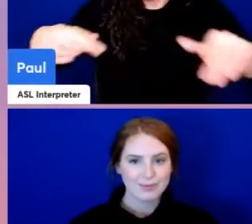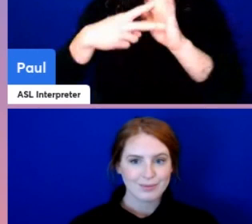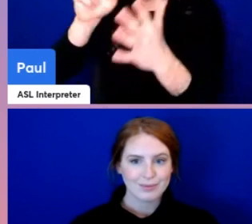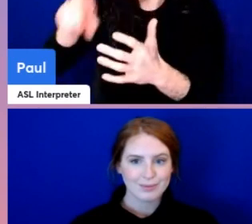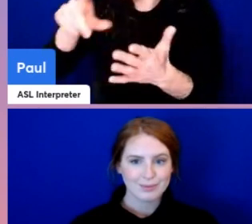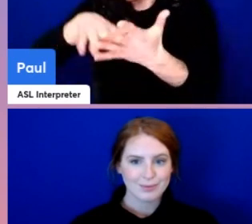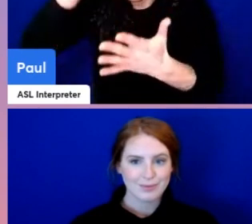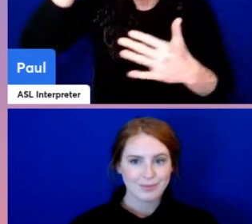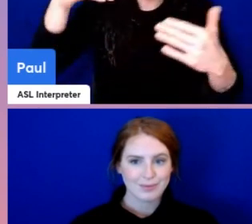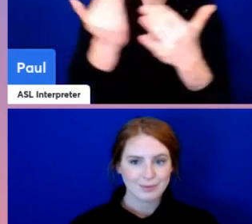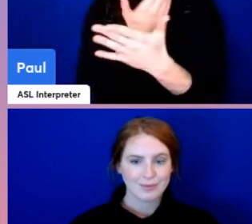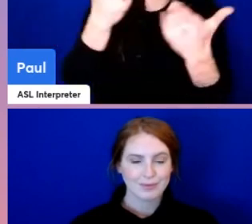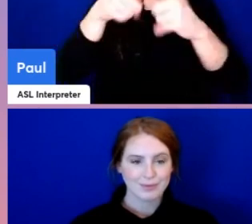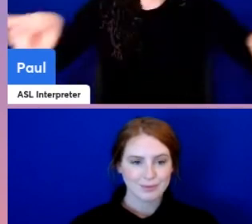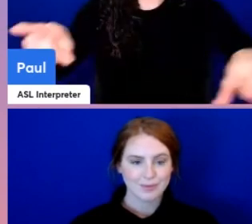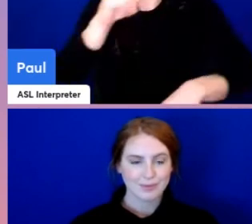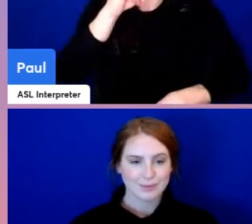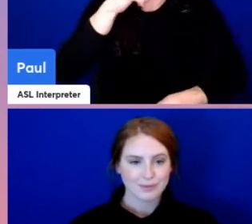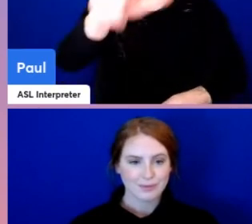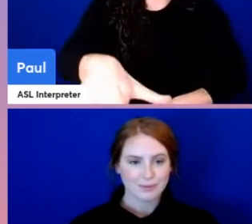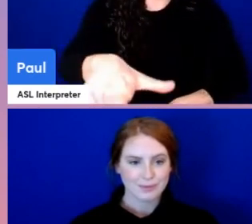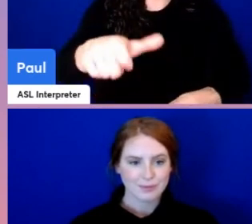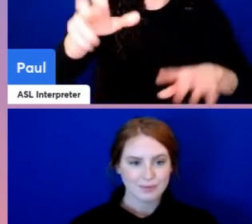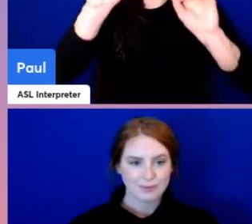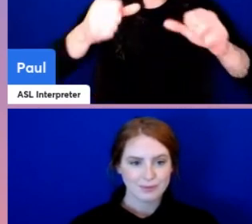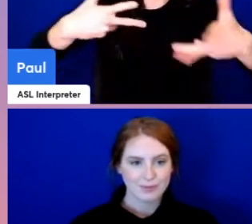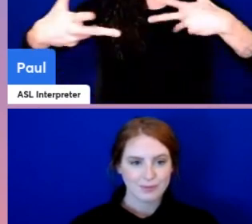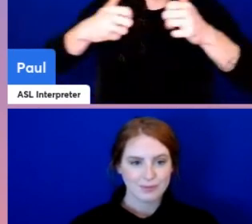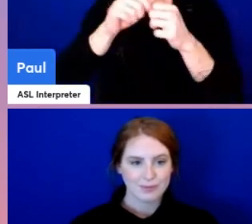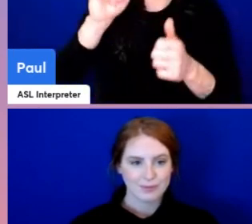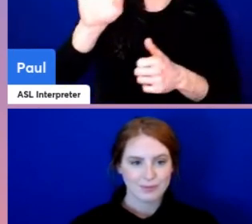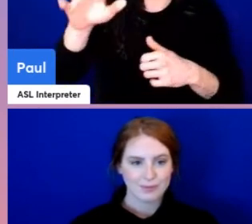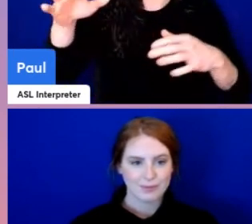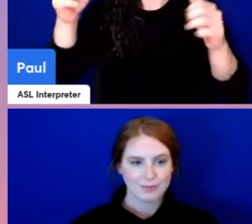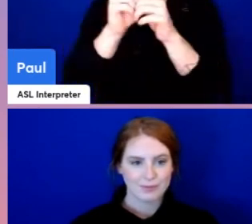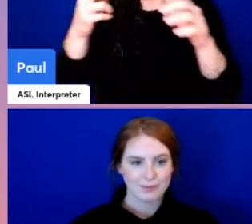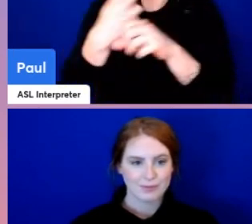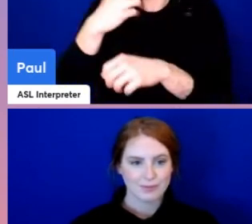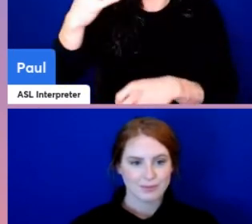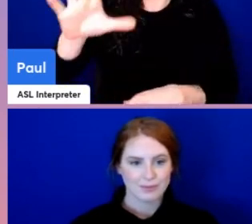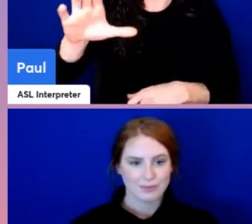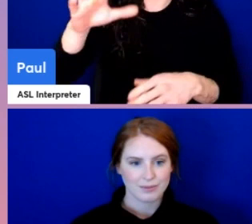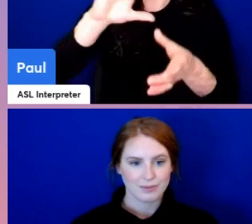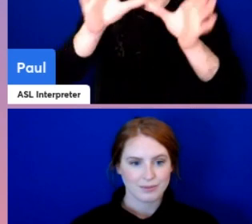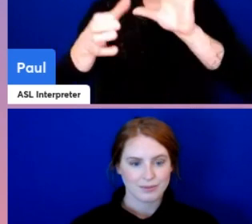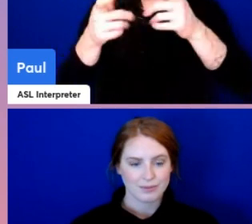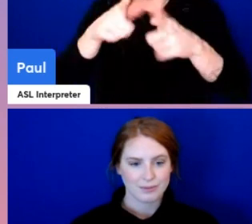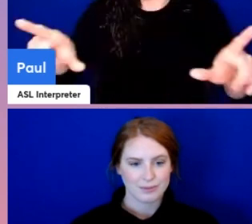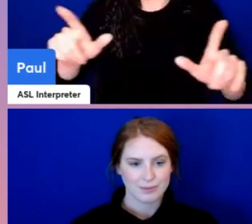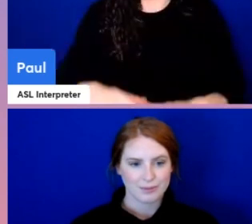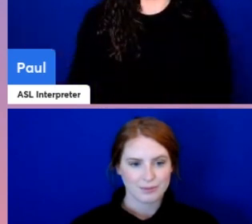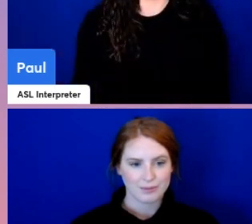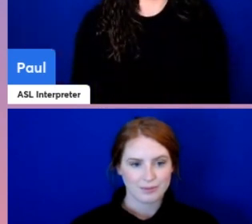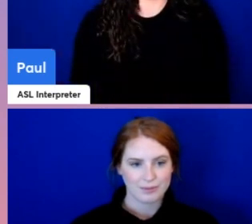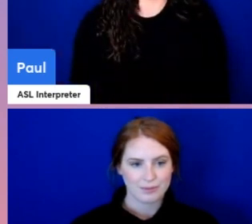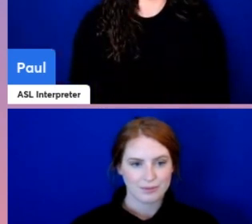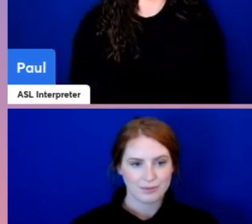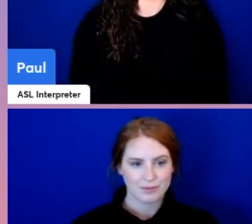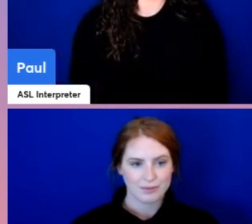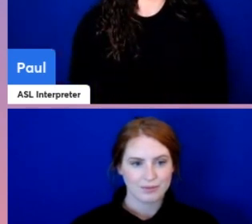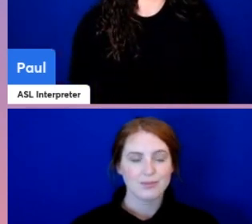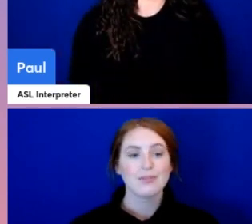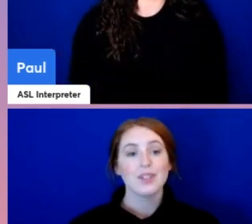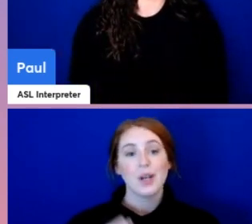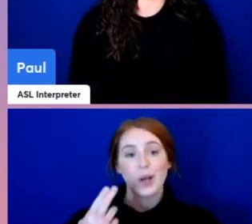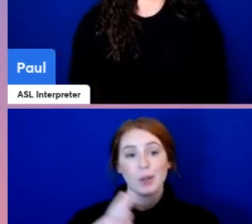learn. Instead, they can interact with Terraform without touching HashiCorp configuration language at all. And by using Terraform under the